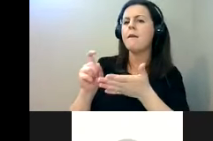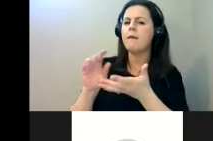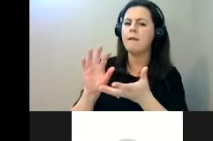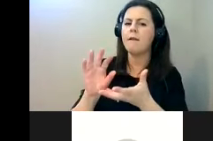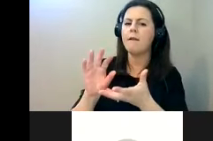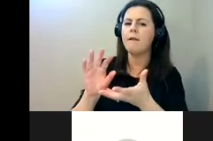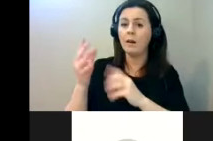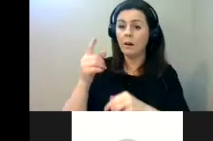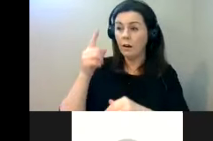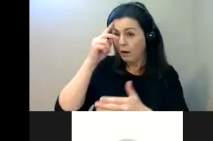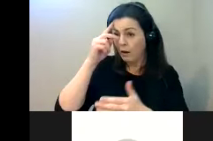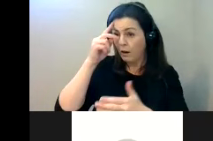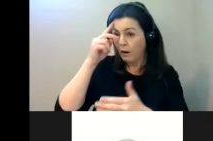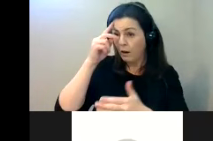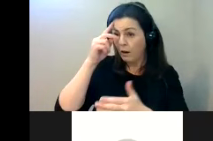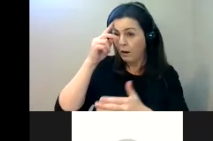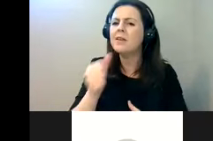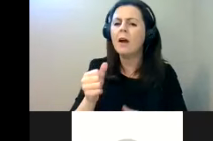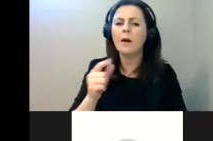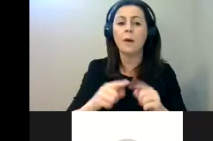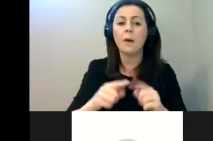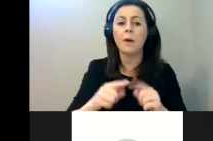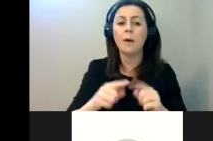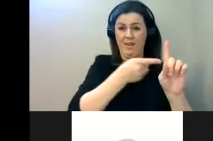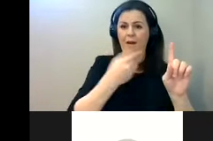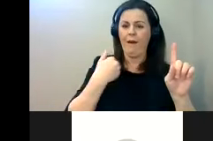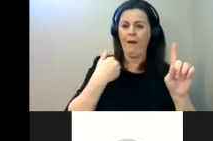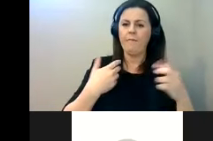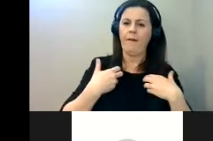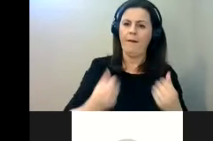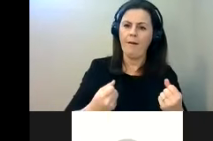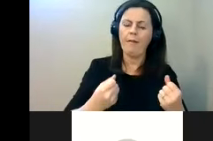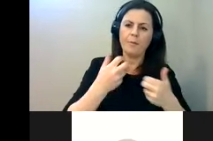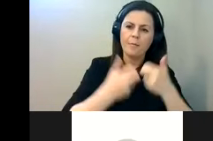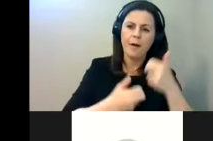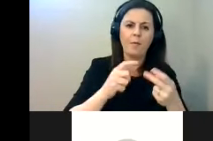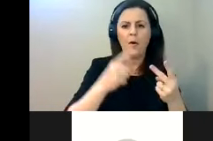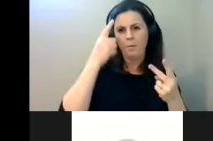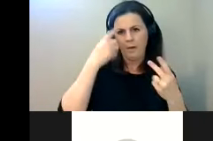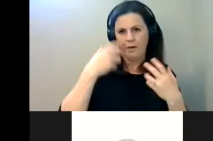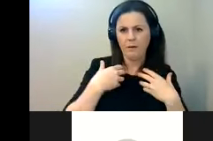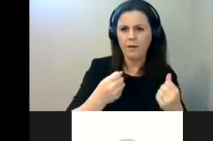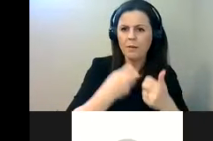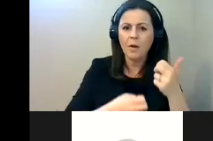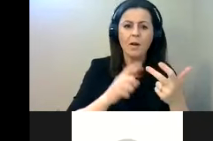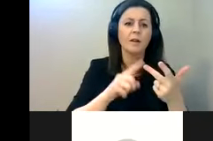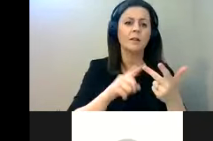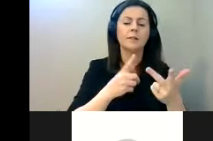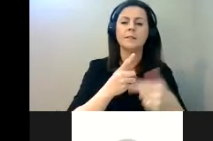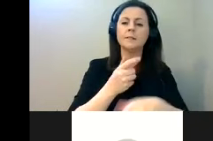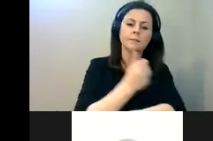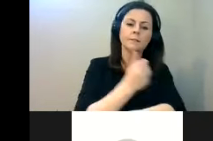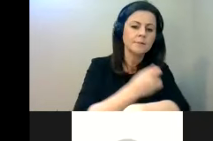they themselves have various health or mental health disorders, substance abuse, social